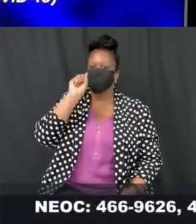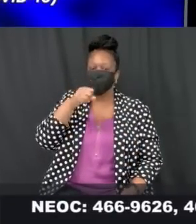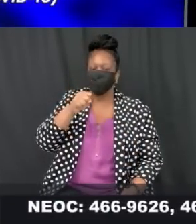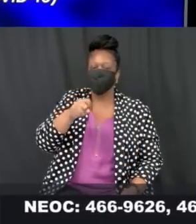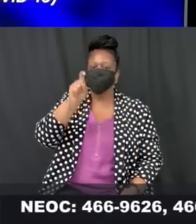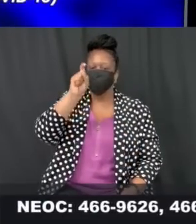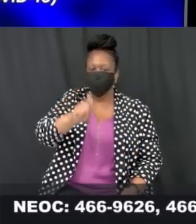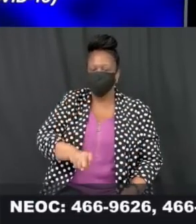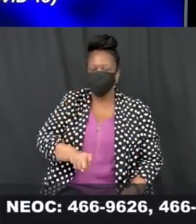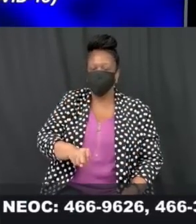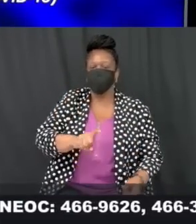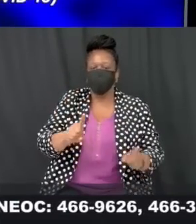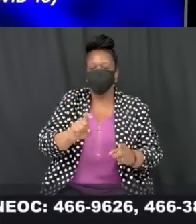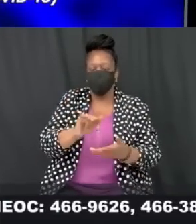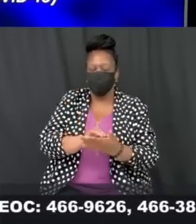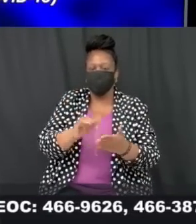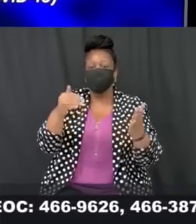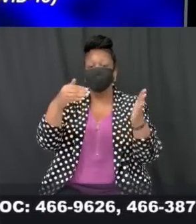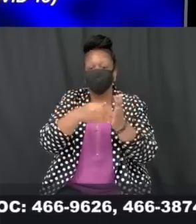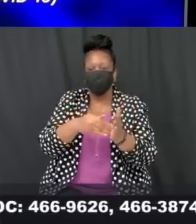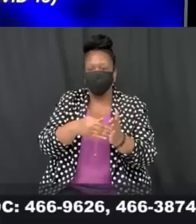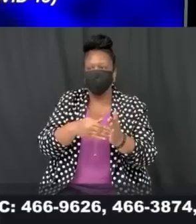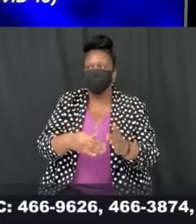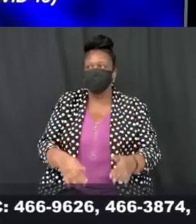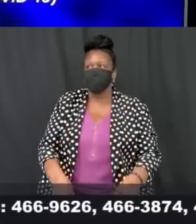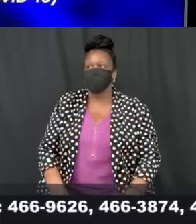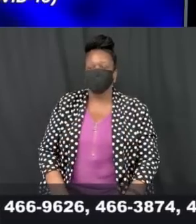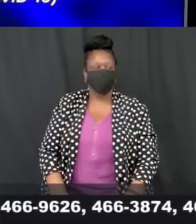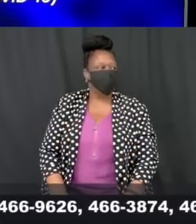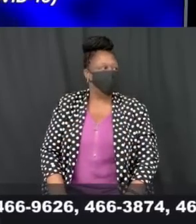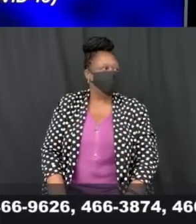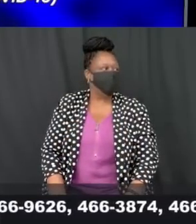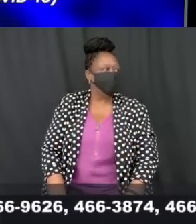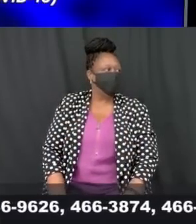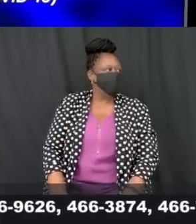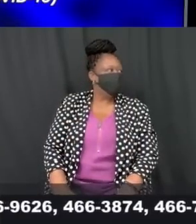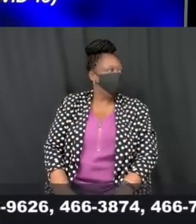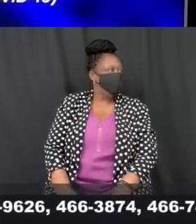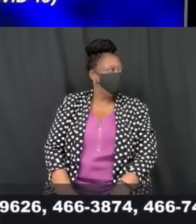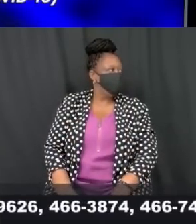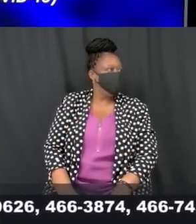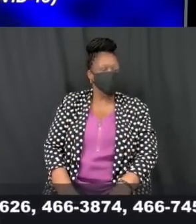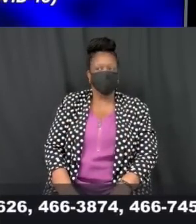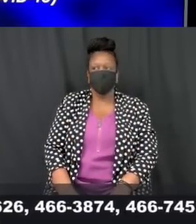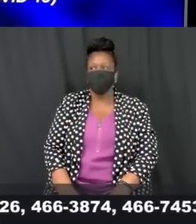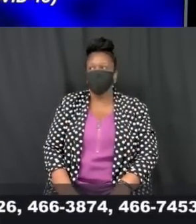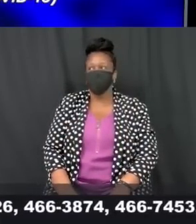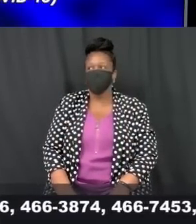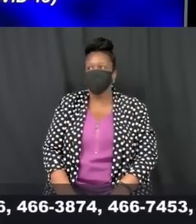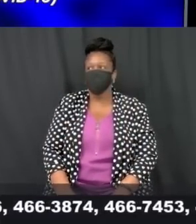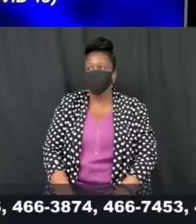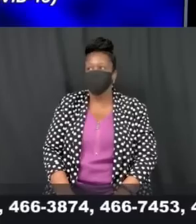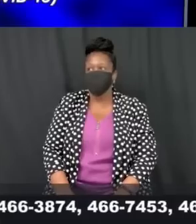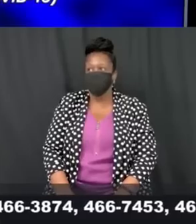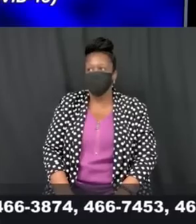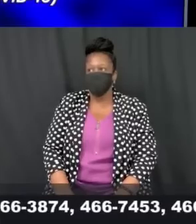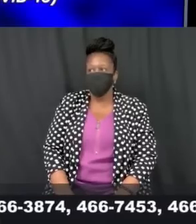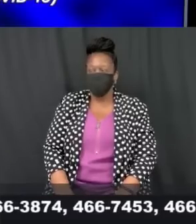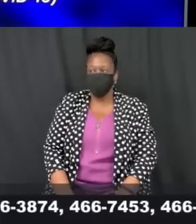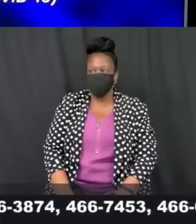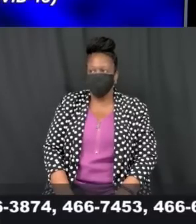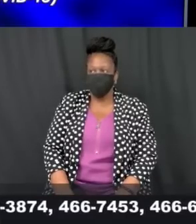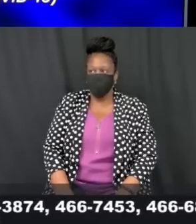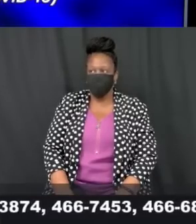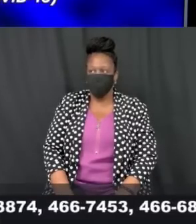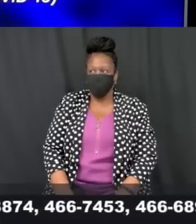a confirmation number that's associated with your application that will be used in your